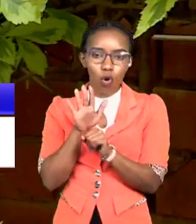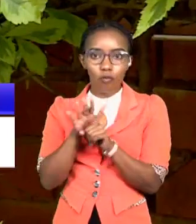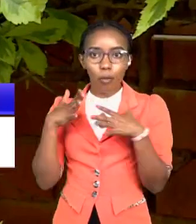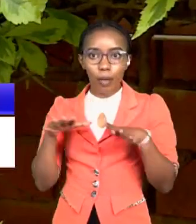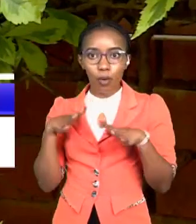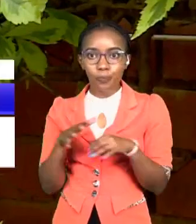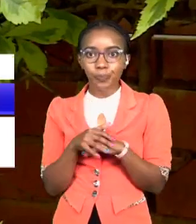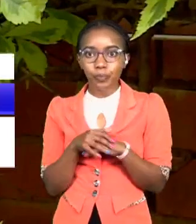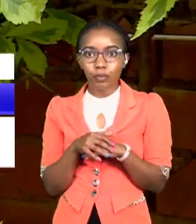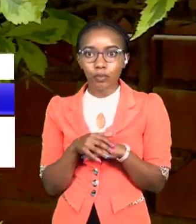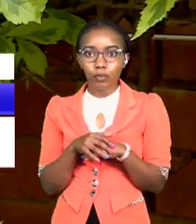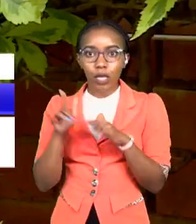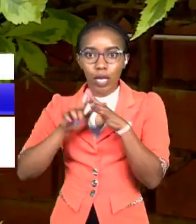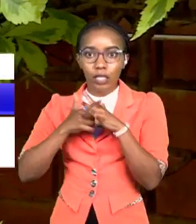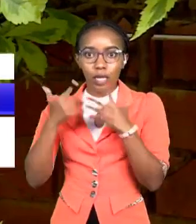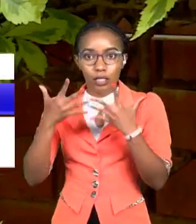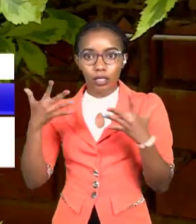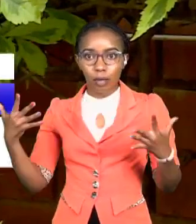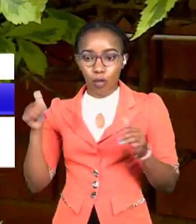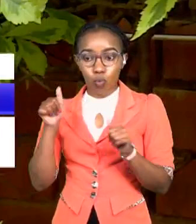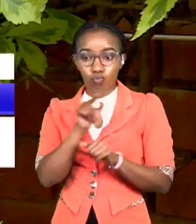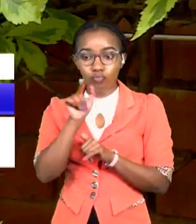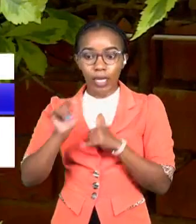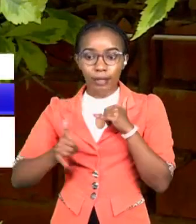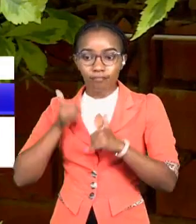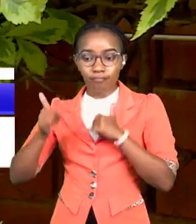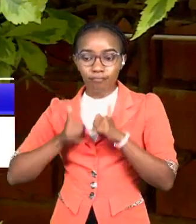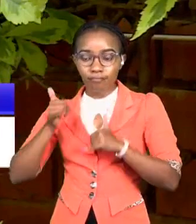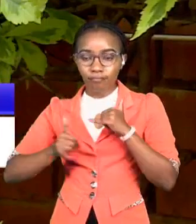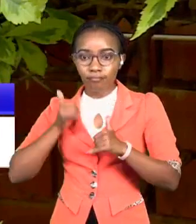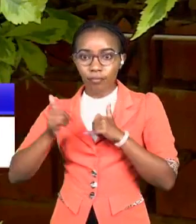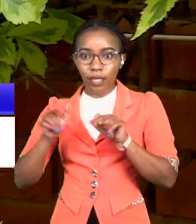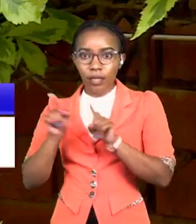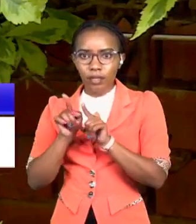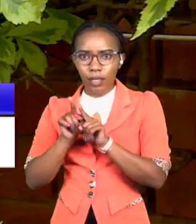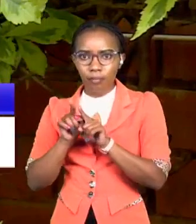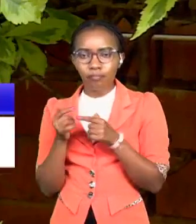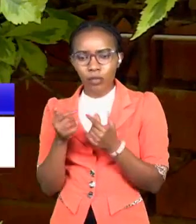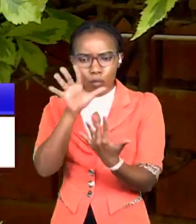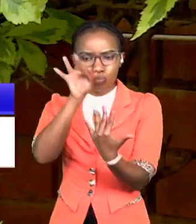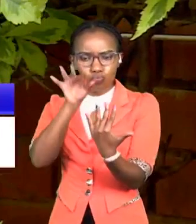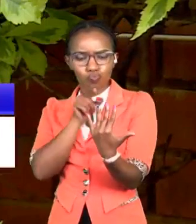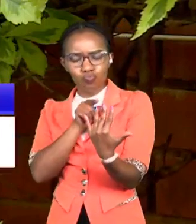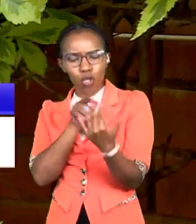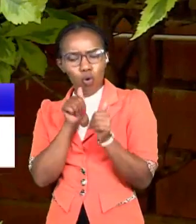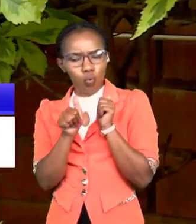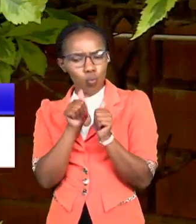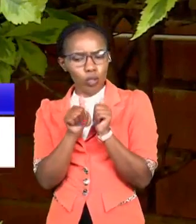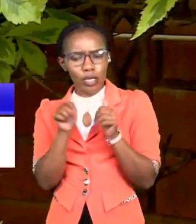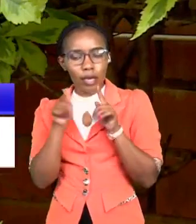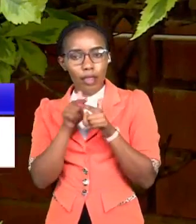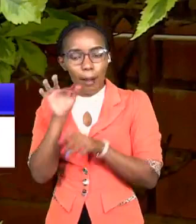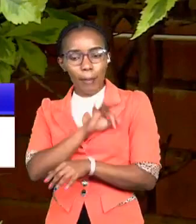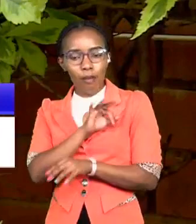for people that to start something that you enjoy and to actually try and look at the options that you have and make